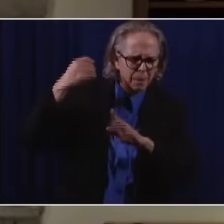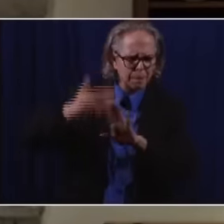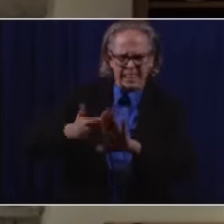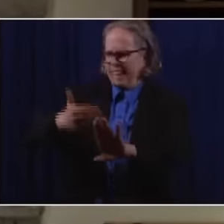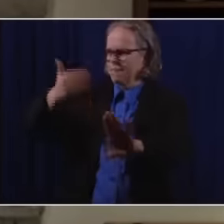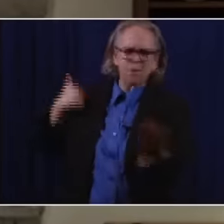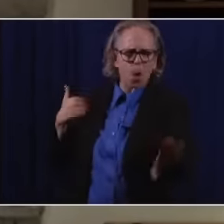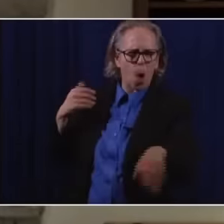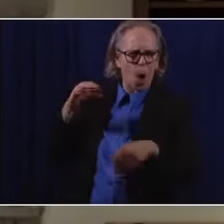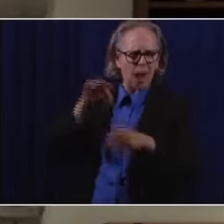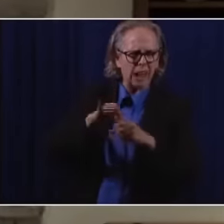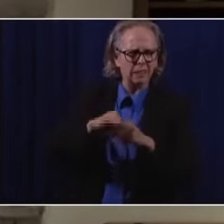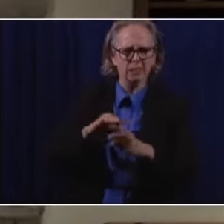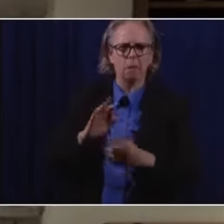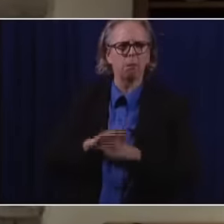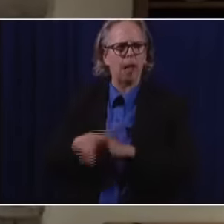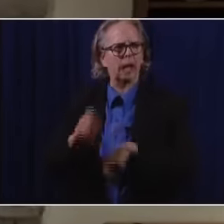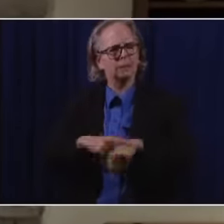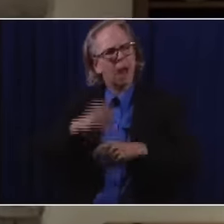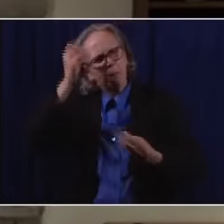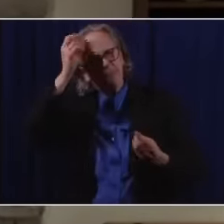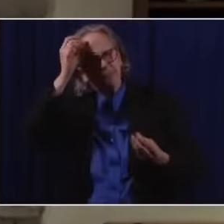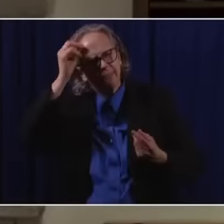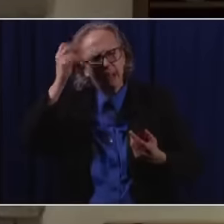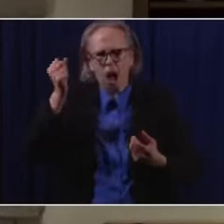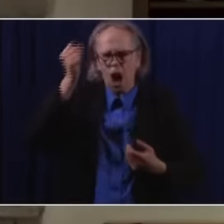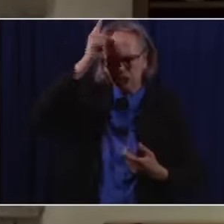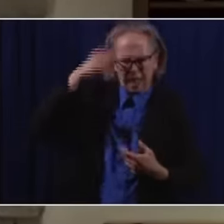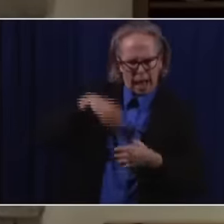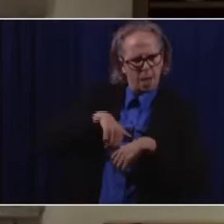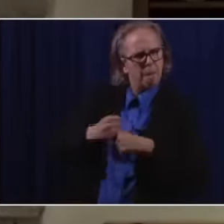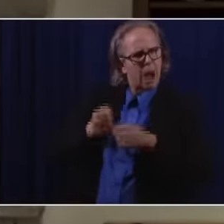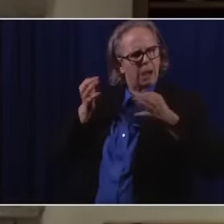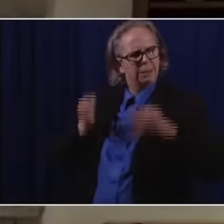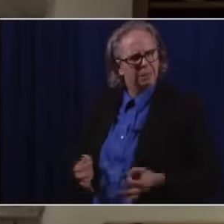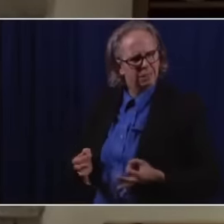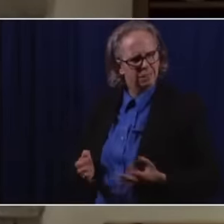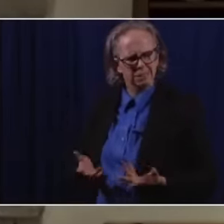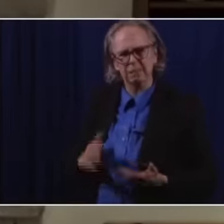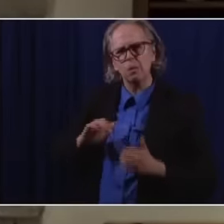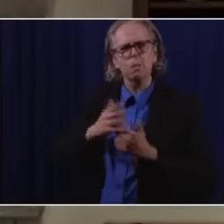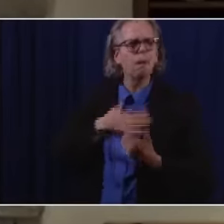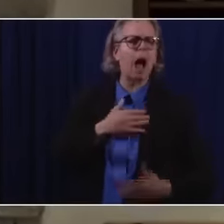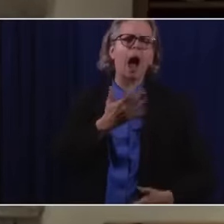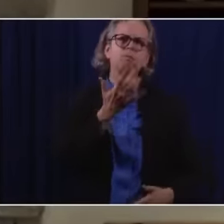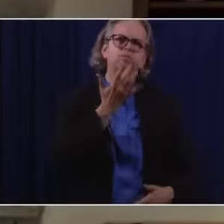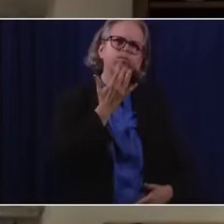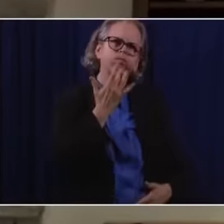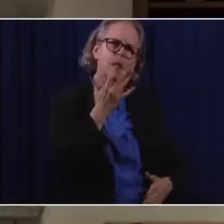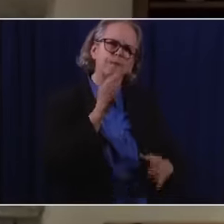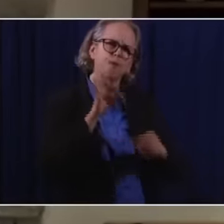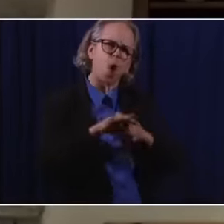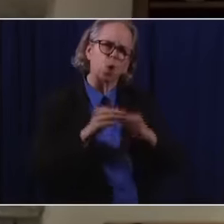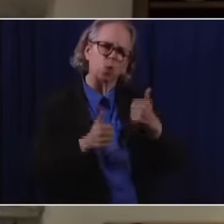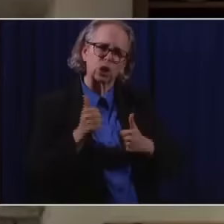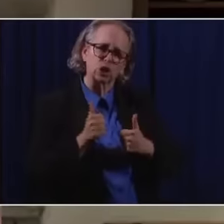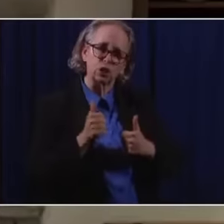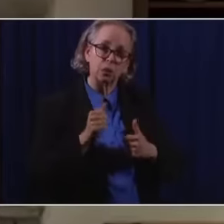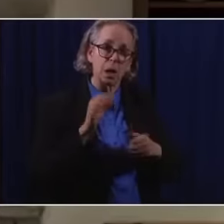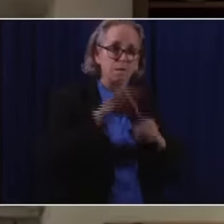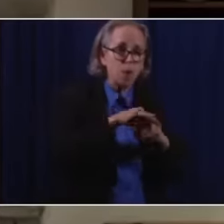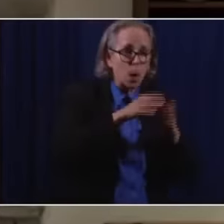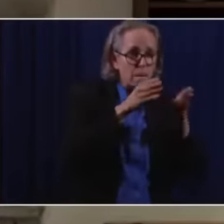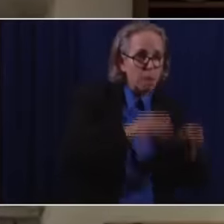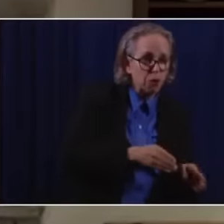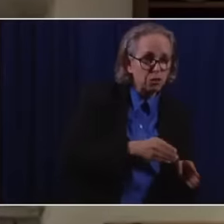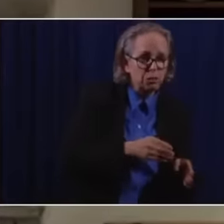account and make a decision. Do I want to go vote in person? Do I want to go sit in my home and fill it